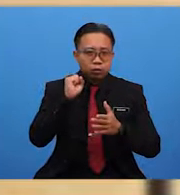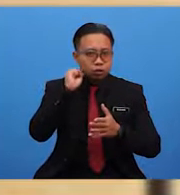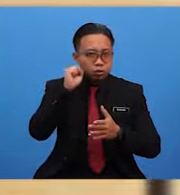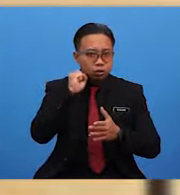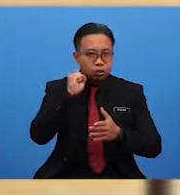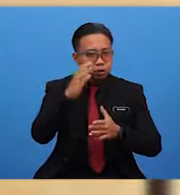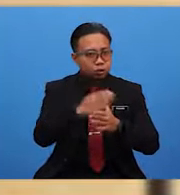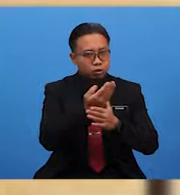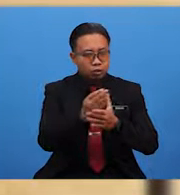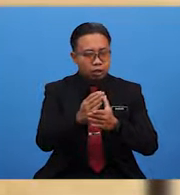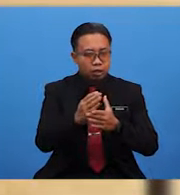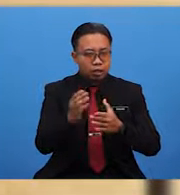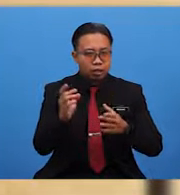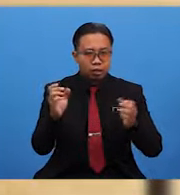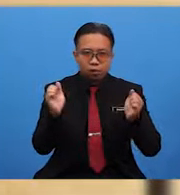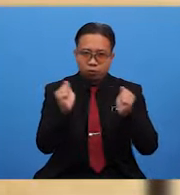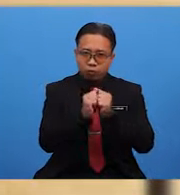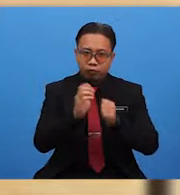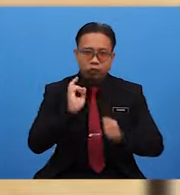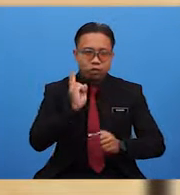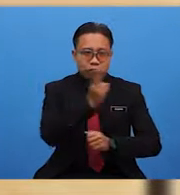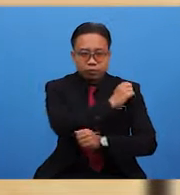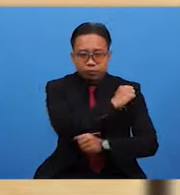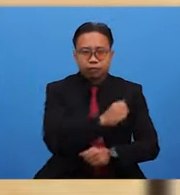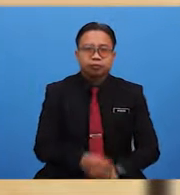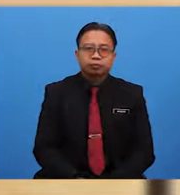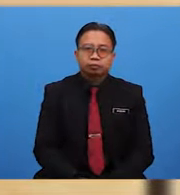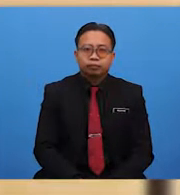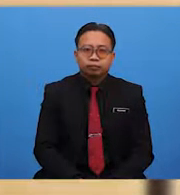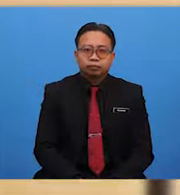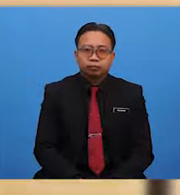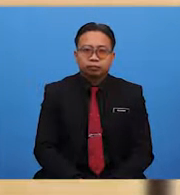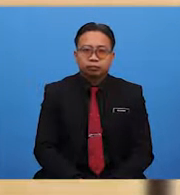share with us today. Here she is.